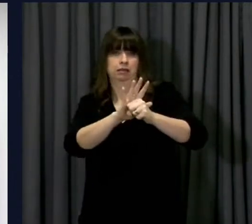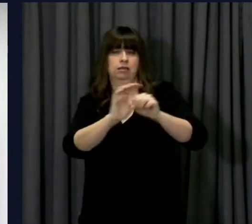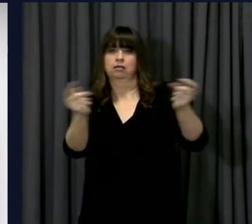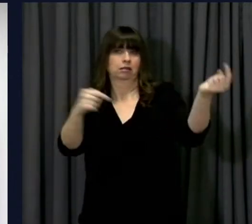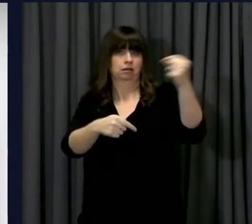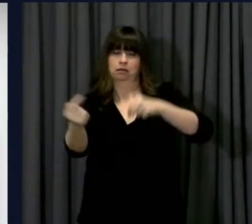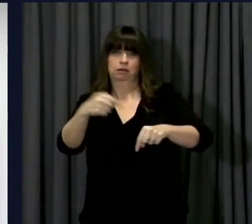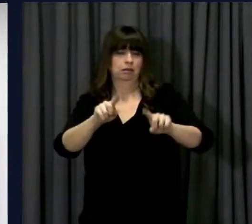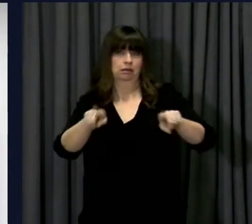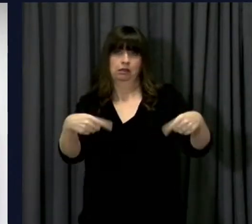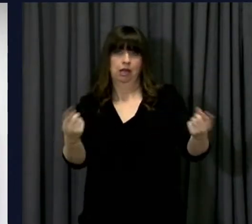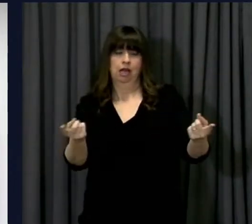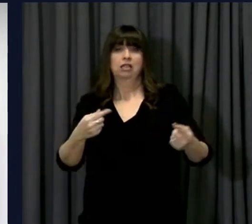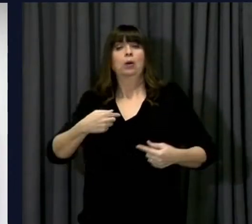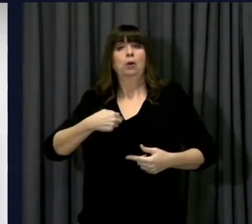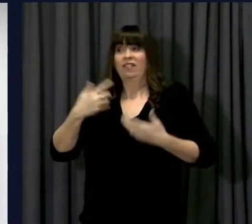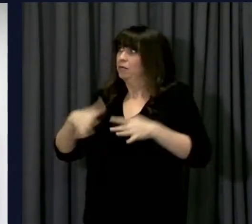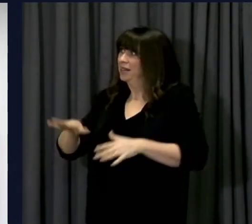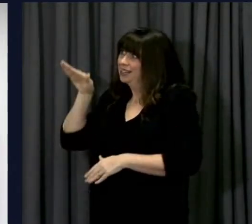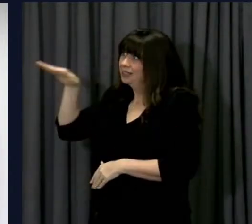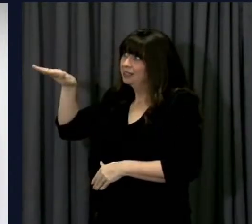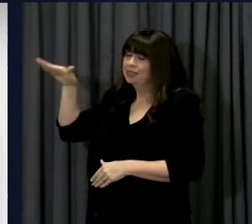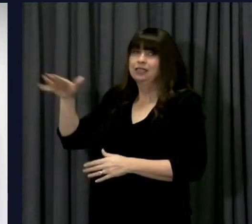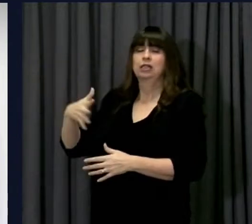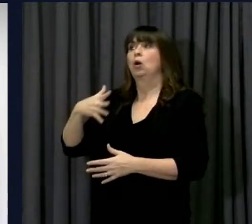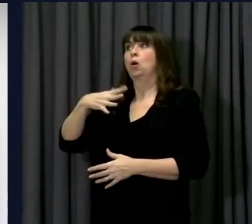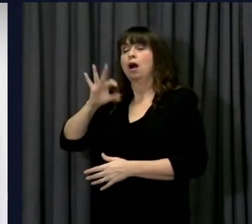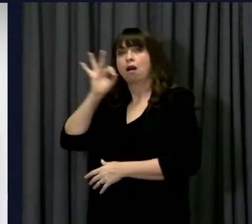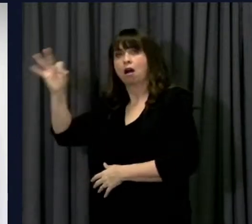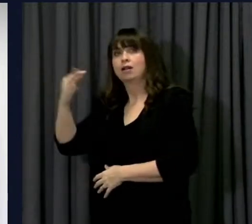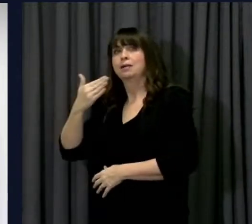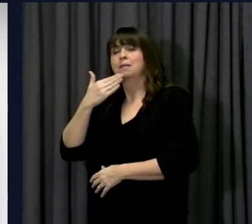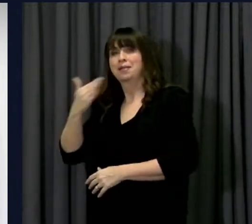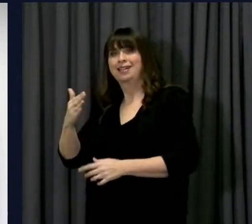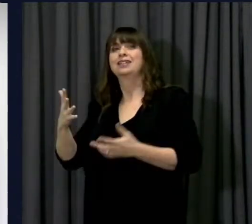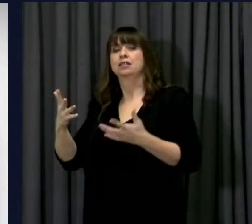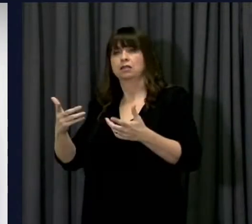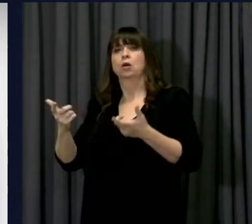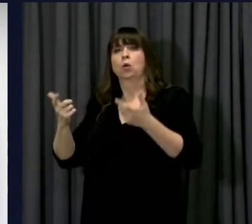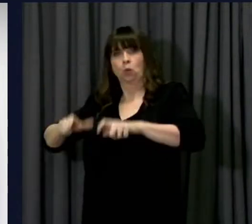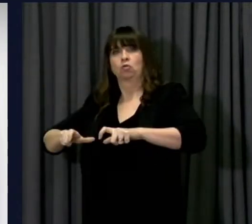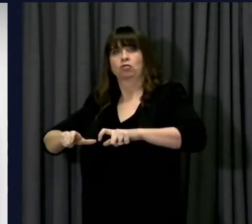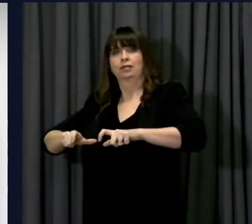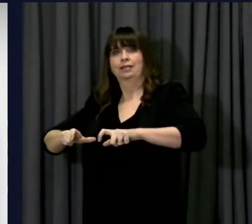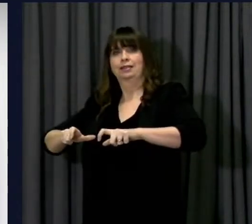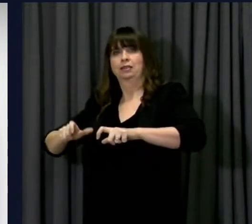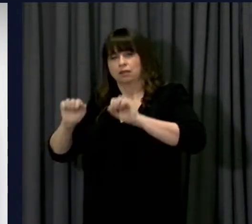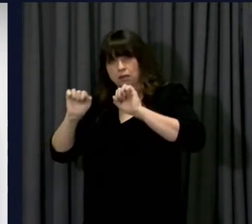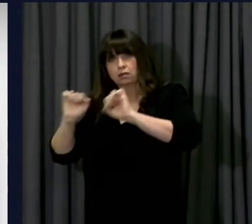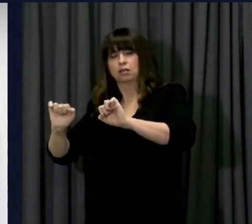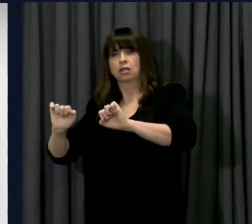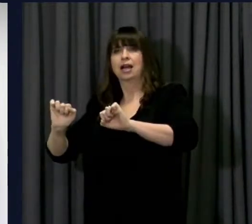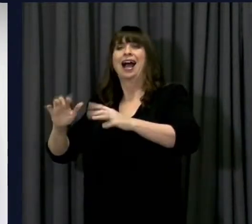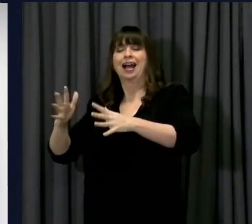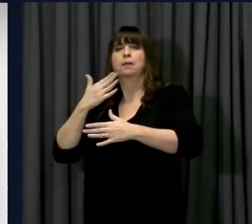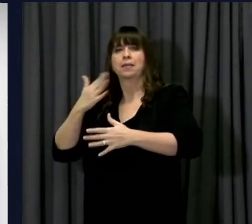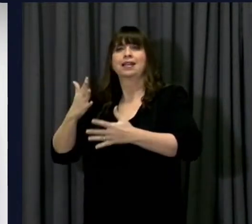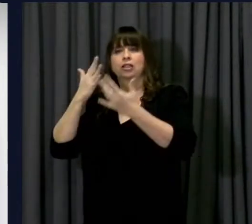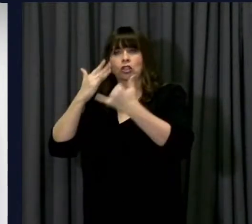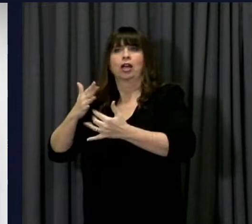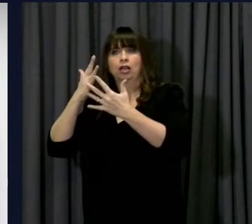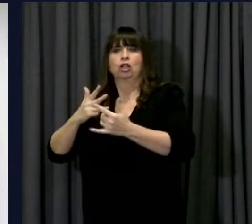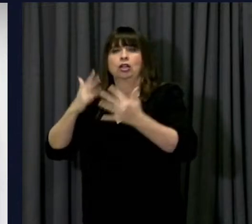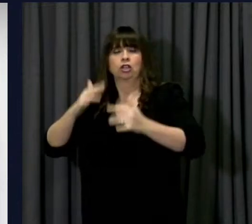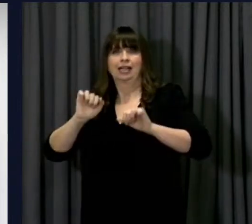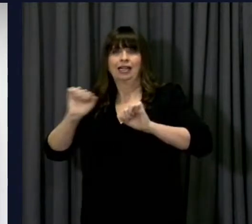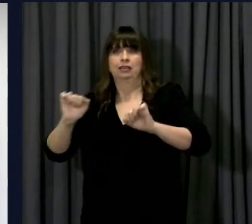all international destinations and for an approach to quarantine and border control that also involves the